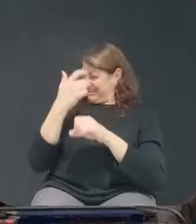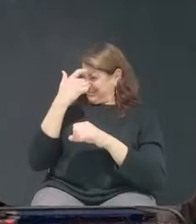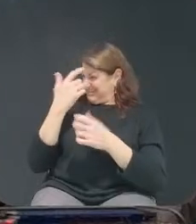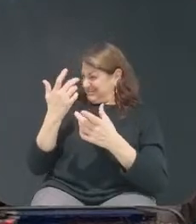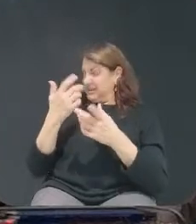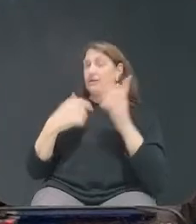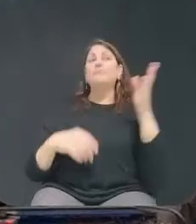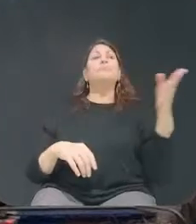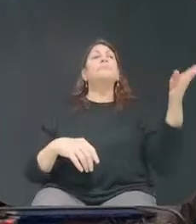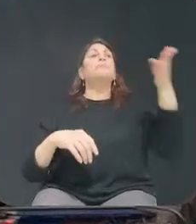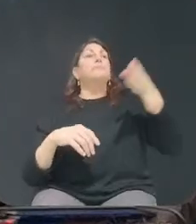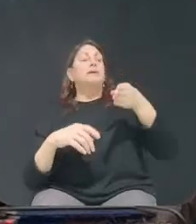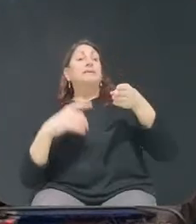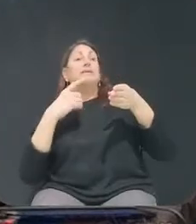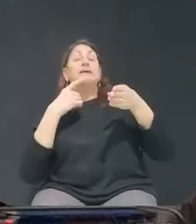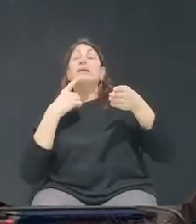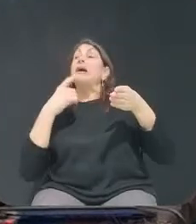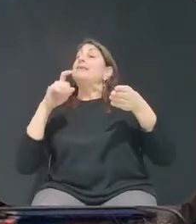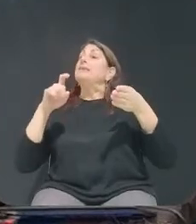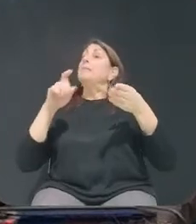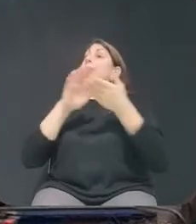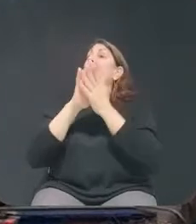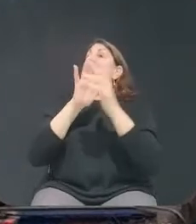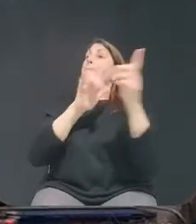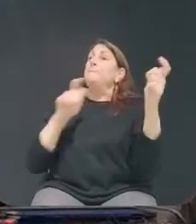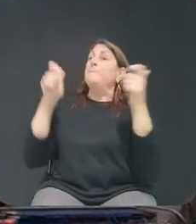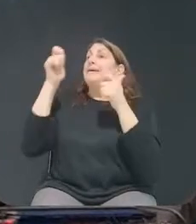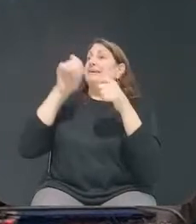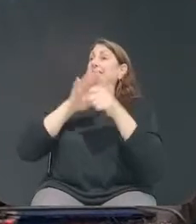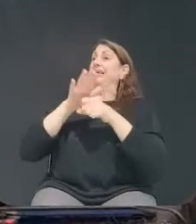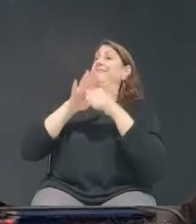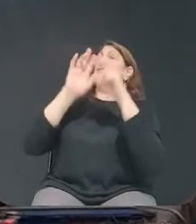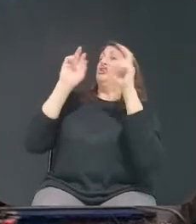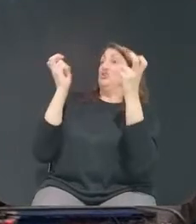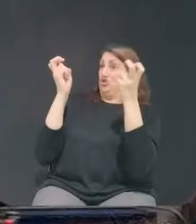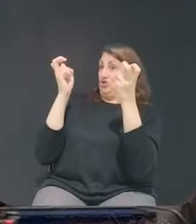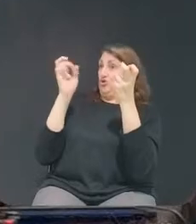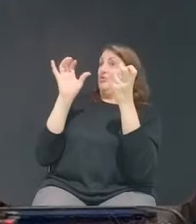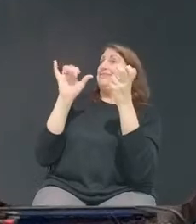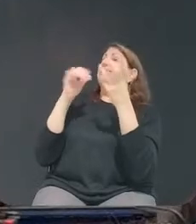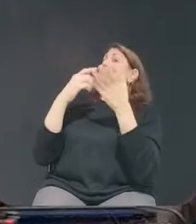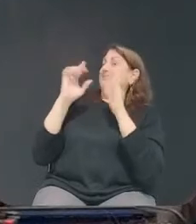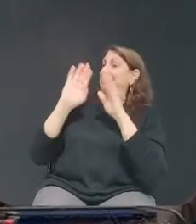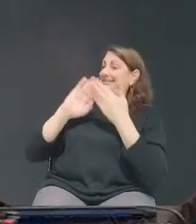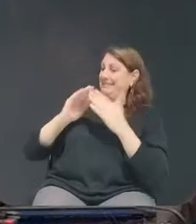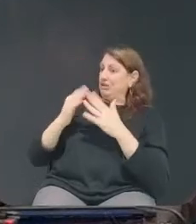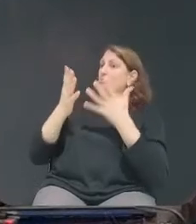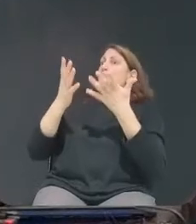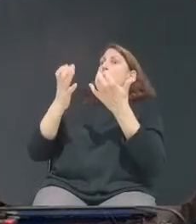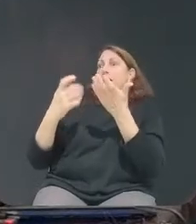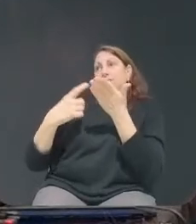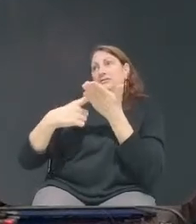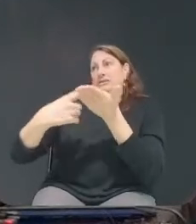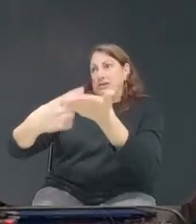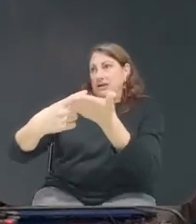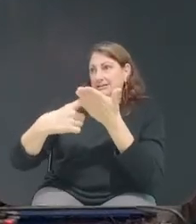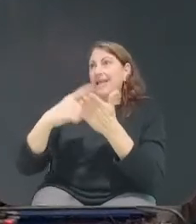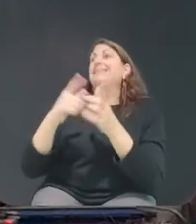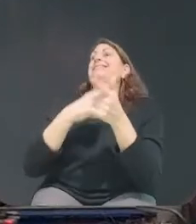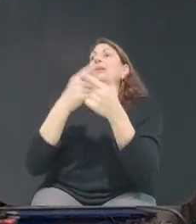anything? It has to be a big enough issue that the city wants to address, I guess, in order for it to appear in city